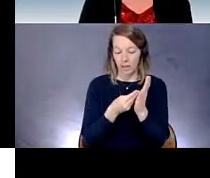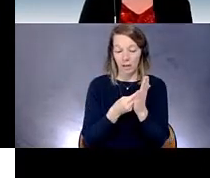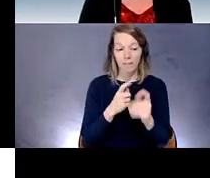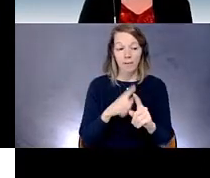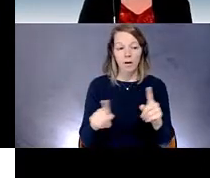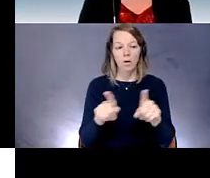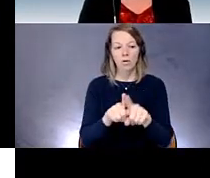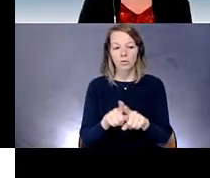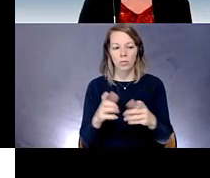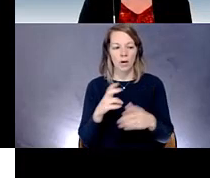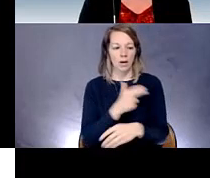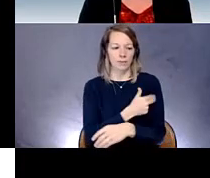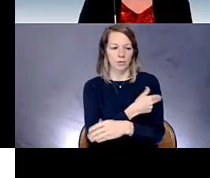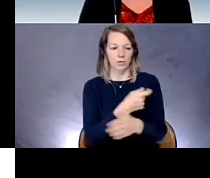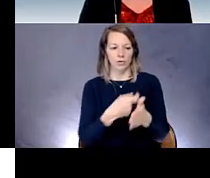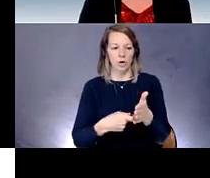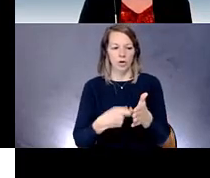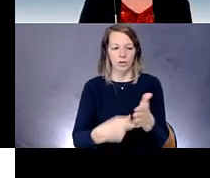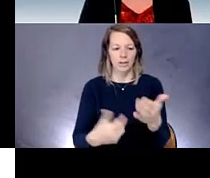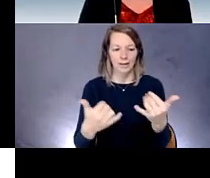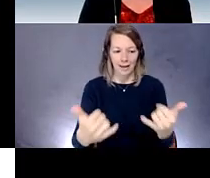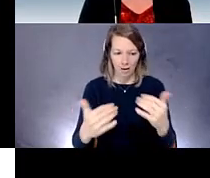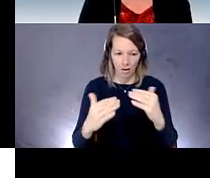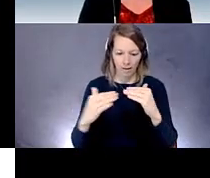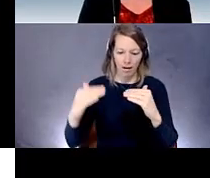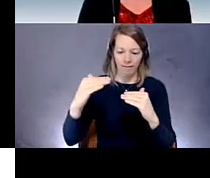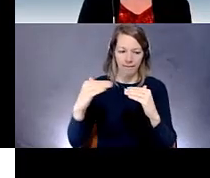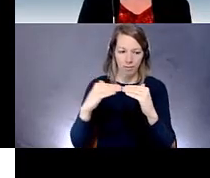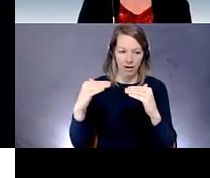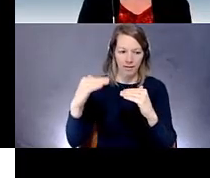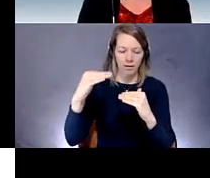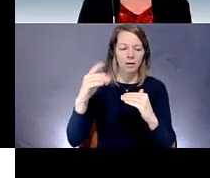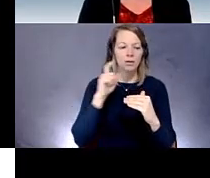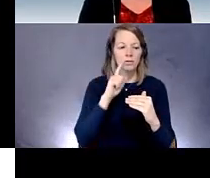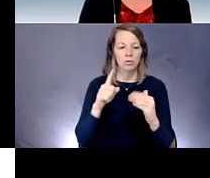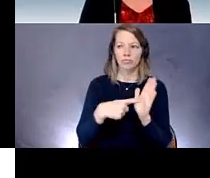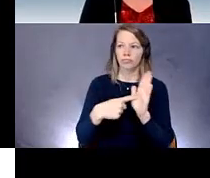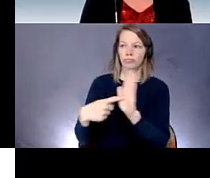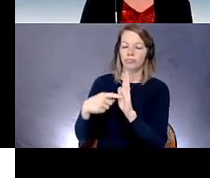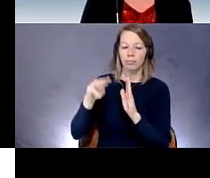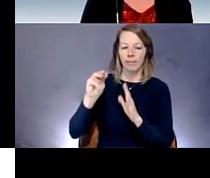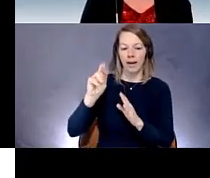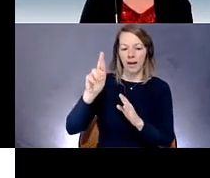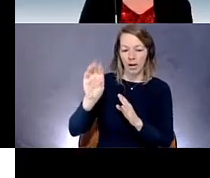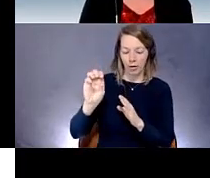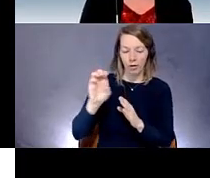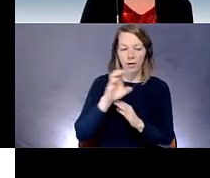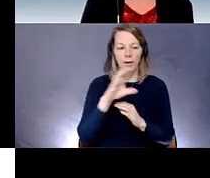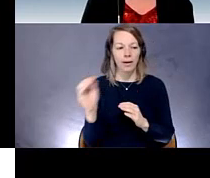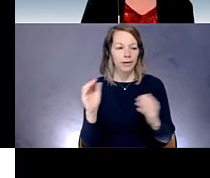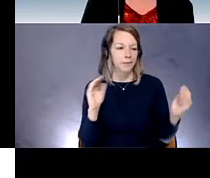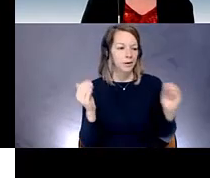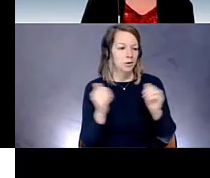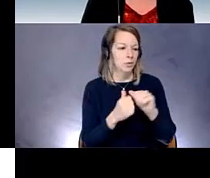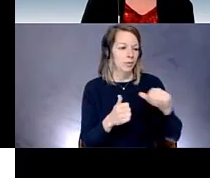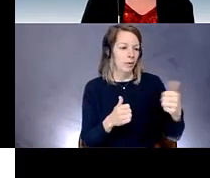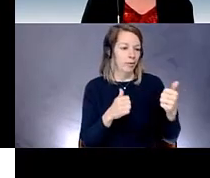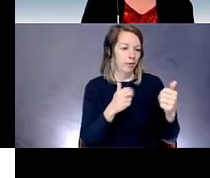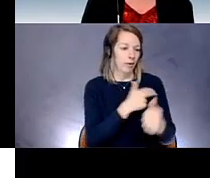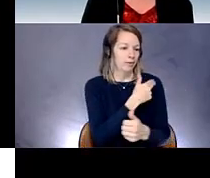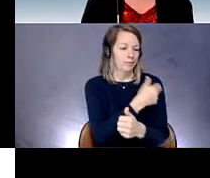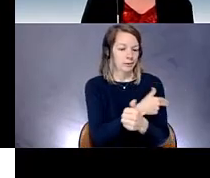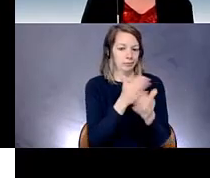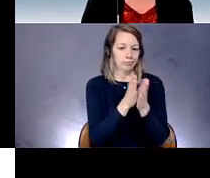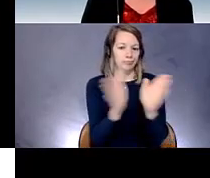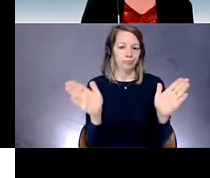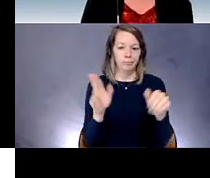at what hospitals are charging now above the break-even point and being able to reference that to Medicare rates and to how that compares to other hospitals nationally,